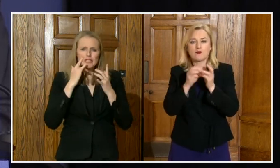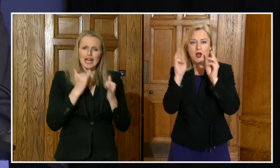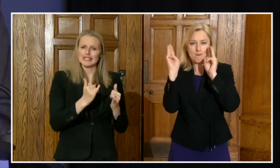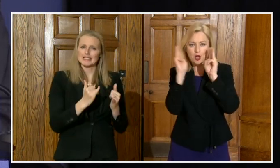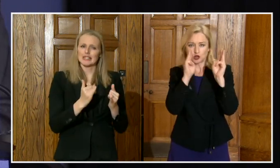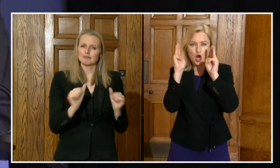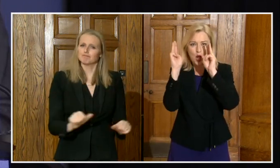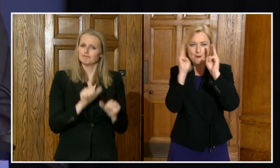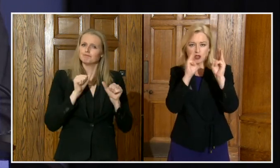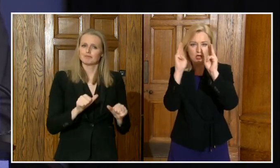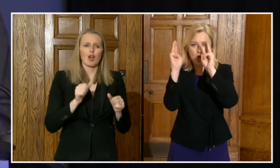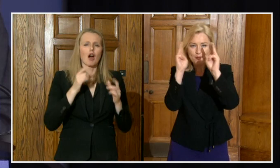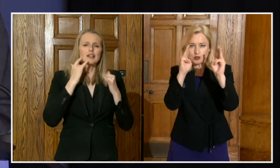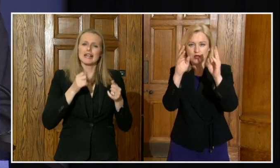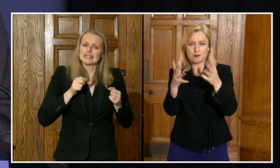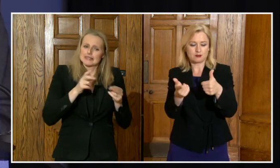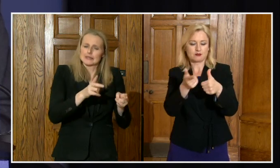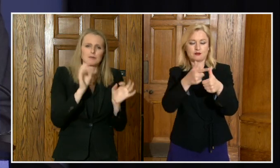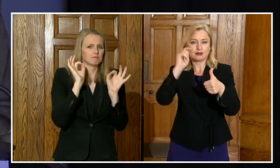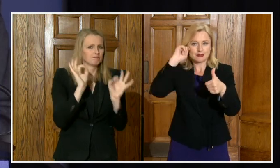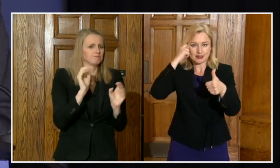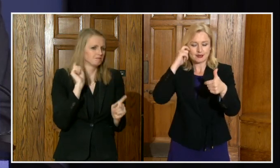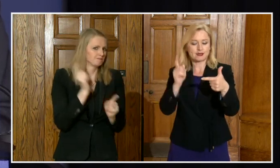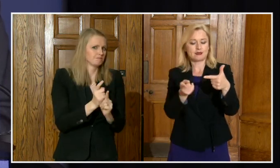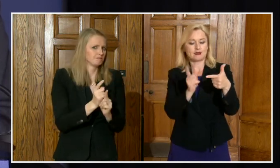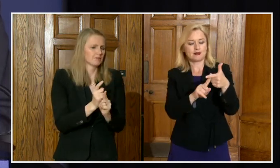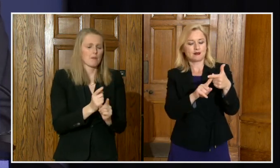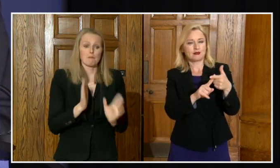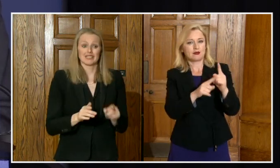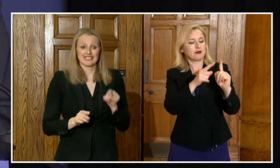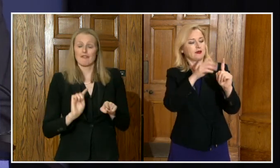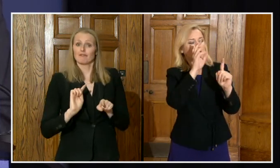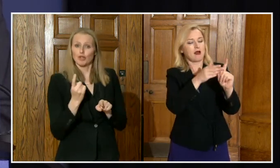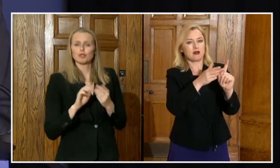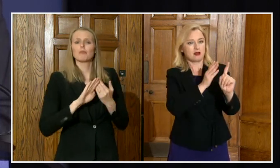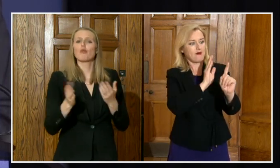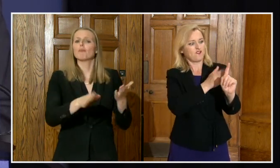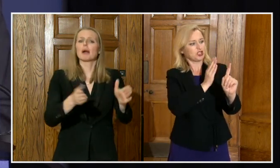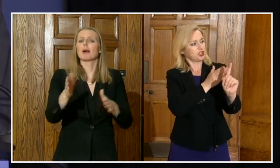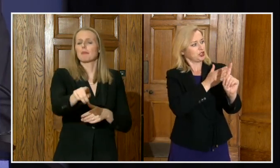track and trace approach in place. Those are prerequisites,